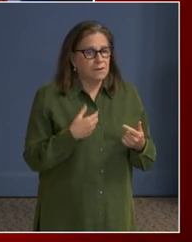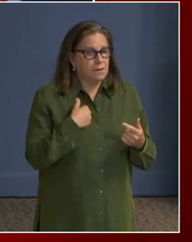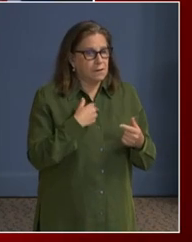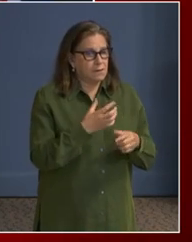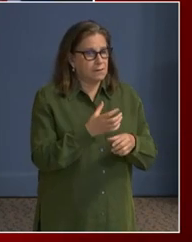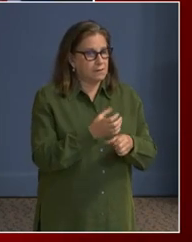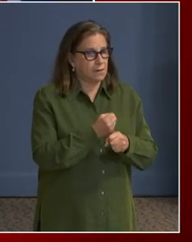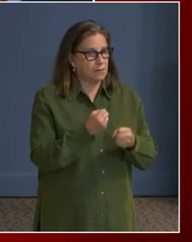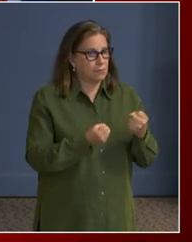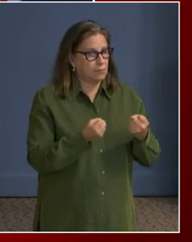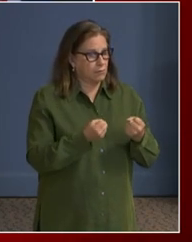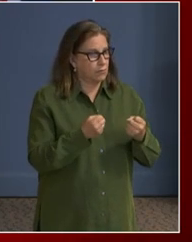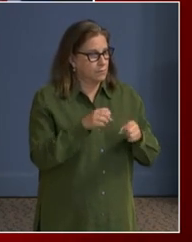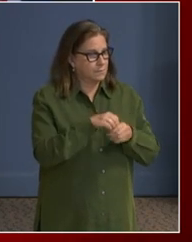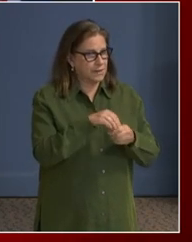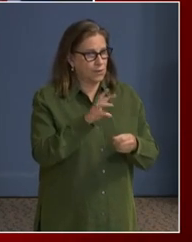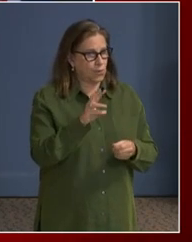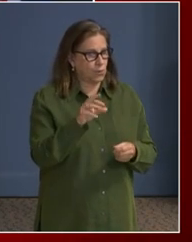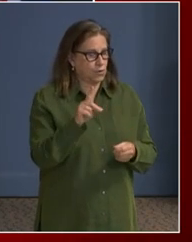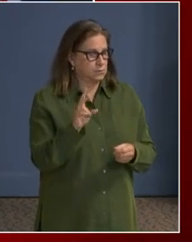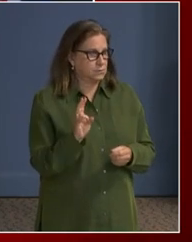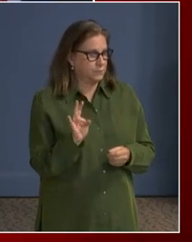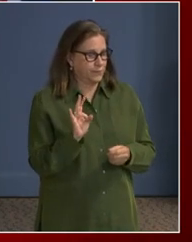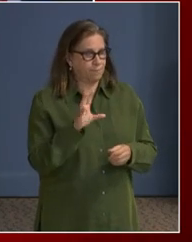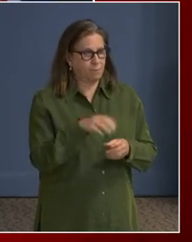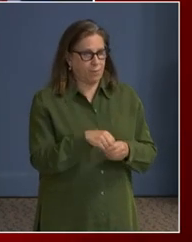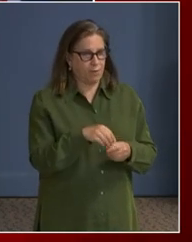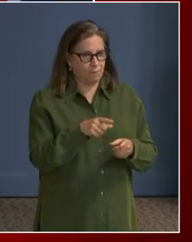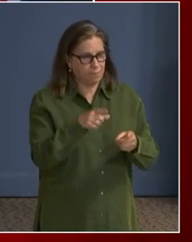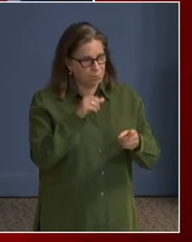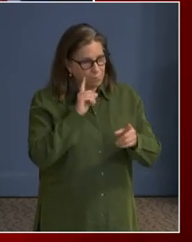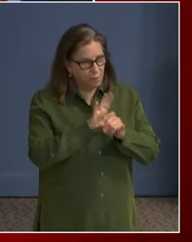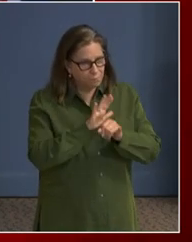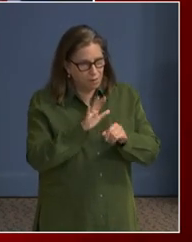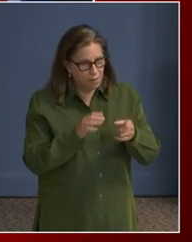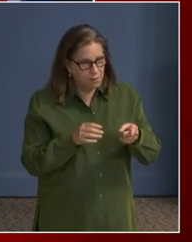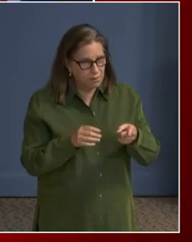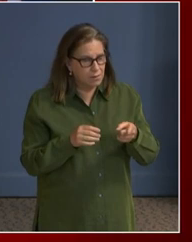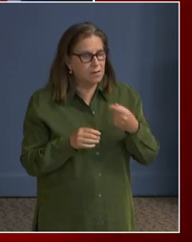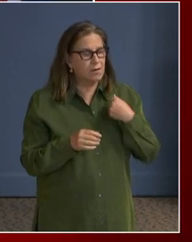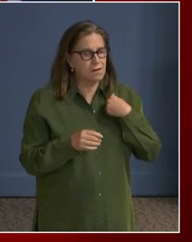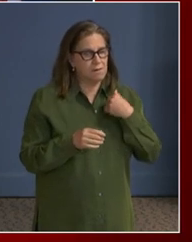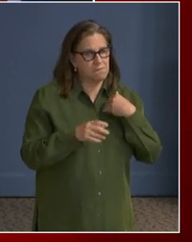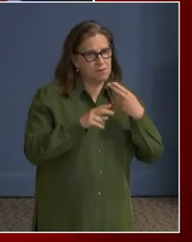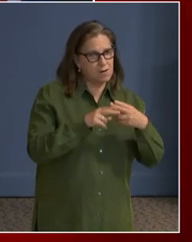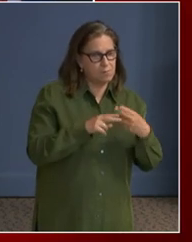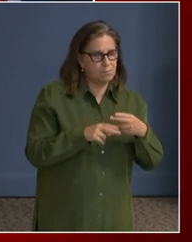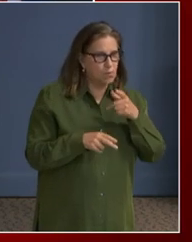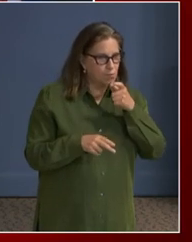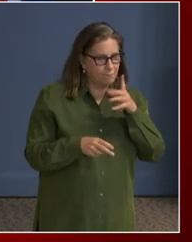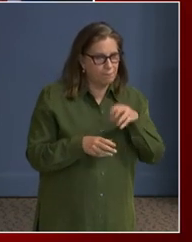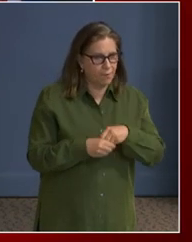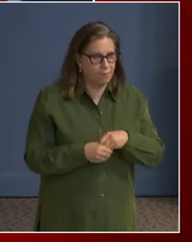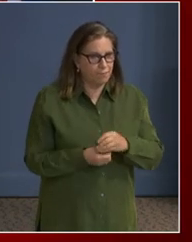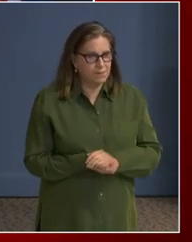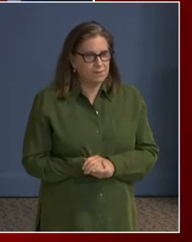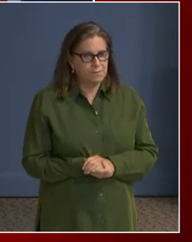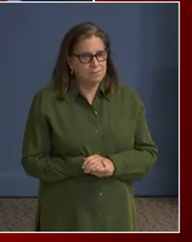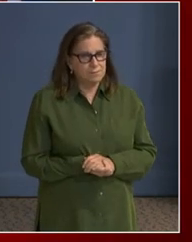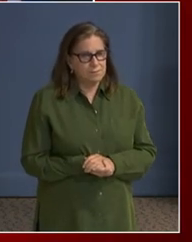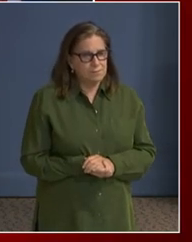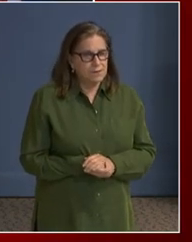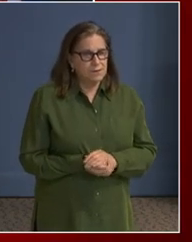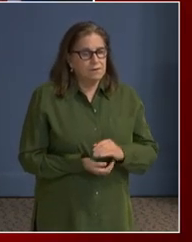7 that was involved. That should give us some information as to who was involved. At about almost 6 p.m. that